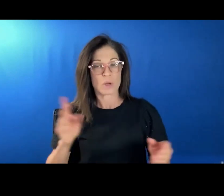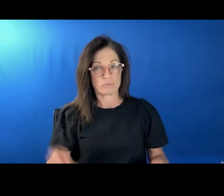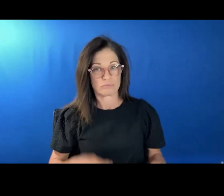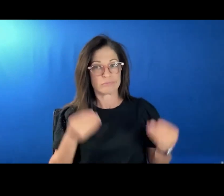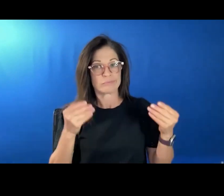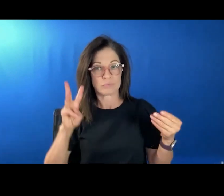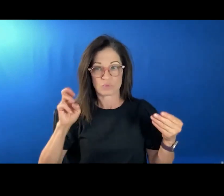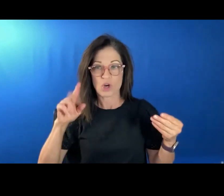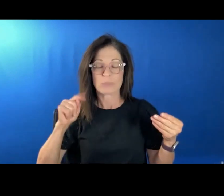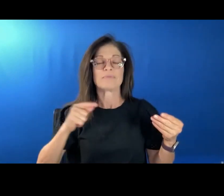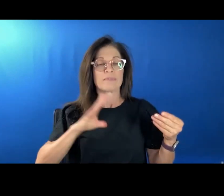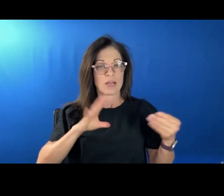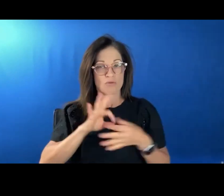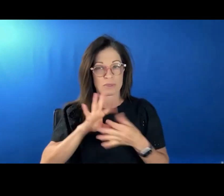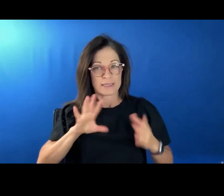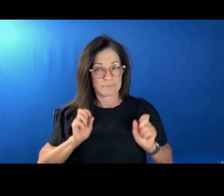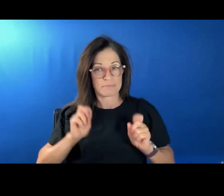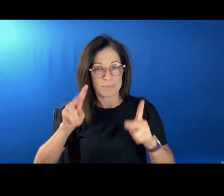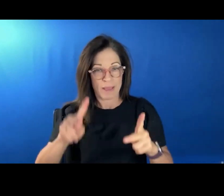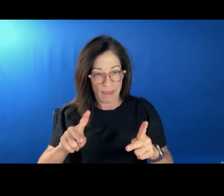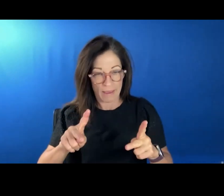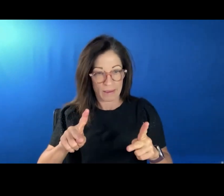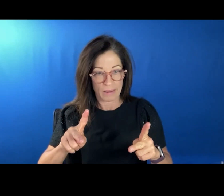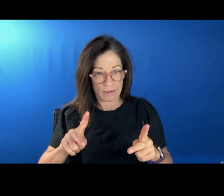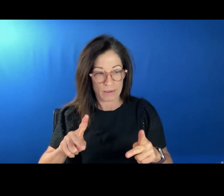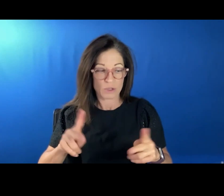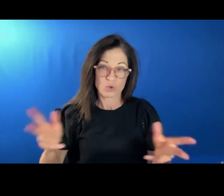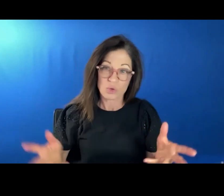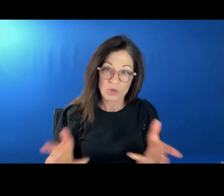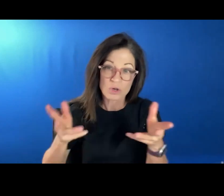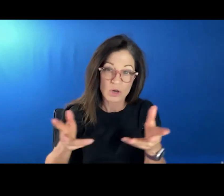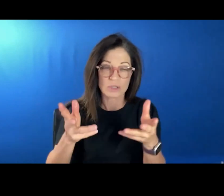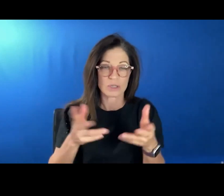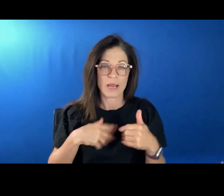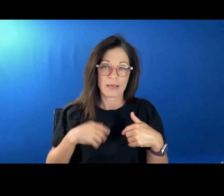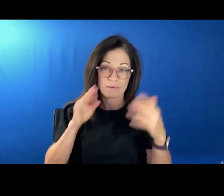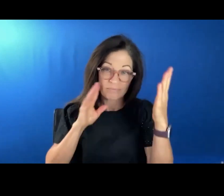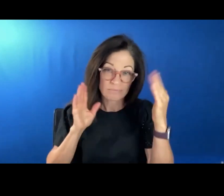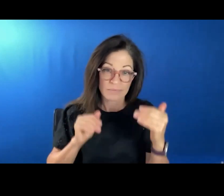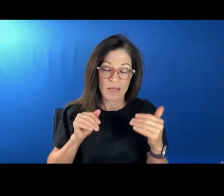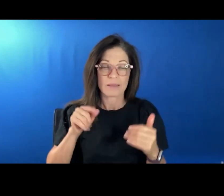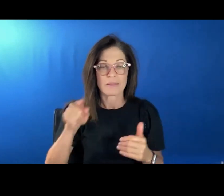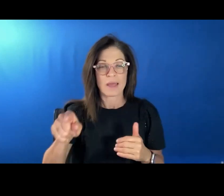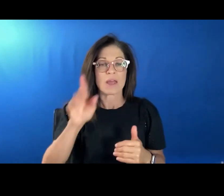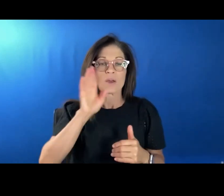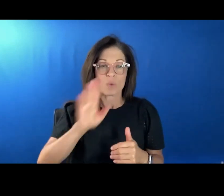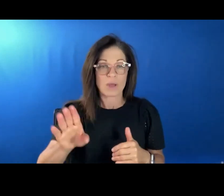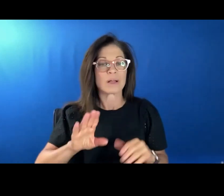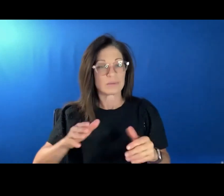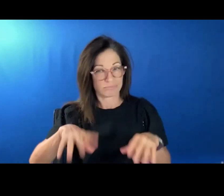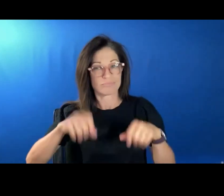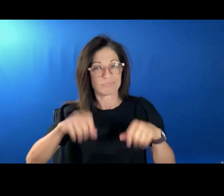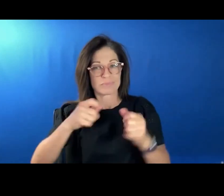and release them back, and really with the encouragement and that expectation that they are going to complete treatment,